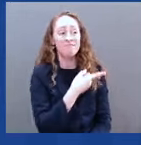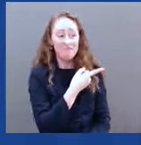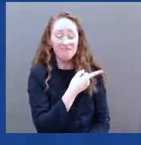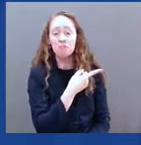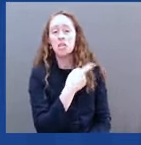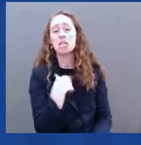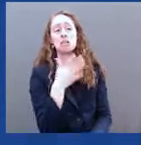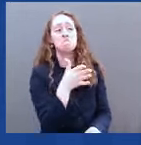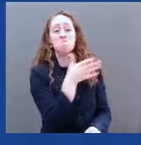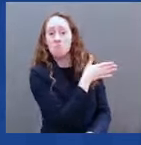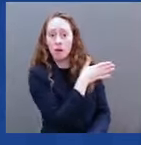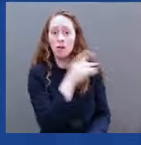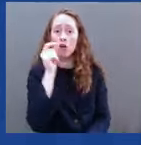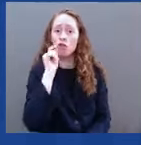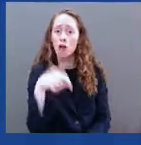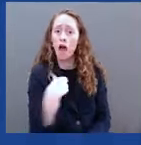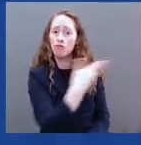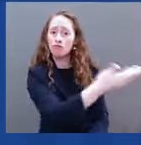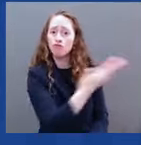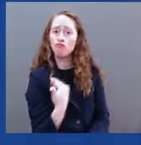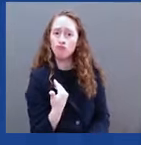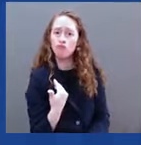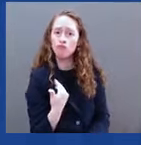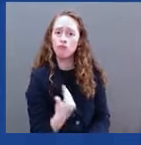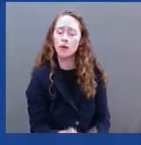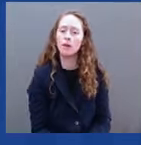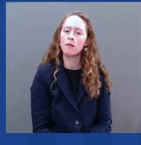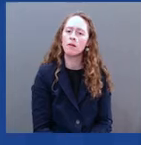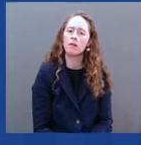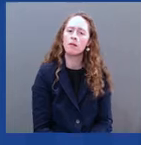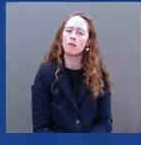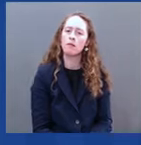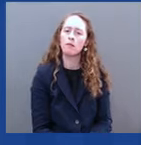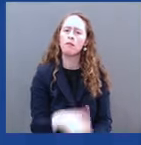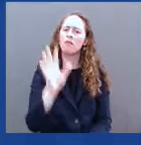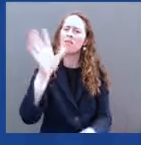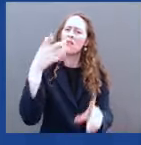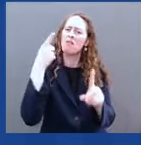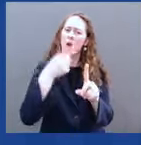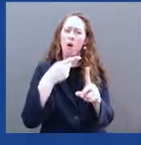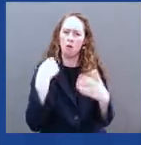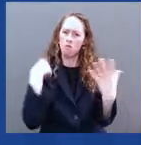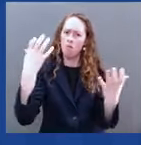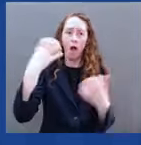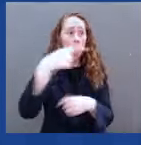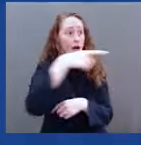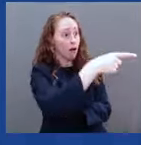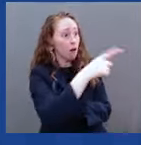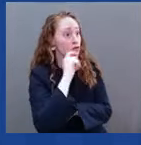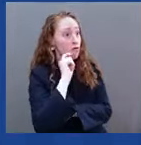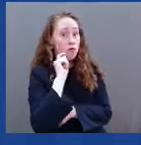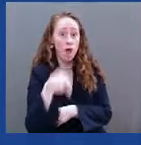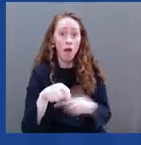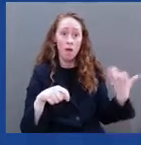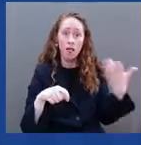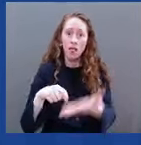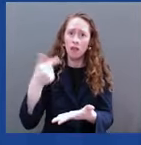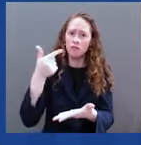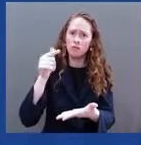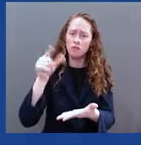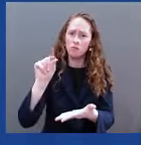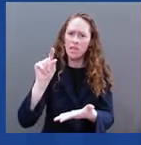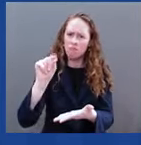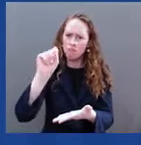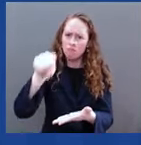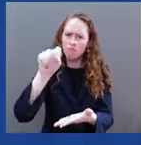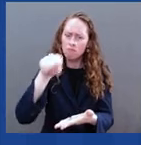basically Ukraine being able to attend the G20 meeting and observe. With regard to, what was the first question? If you think that Ukraine needs to cease, or to give up